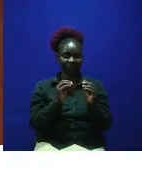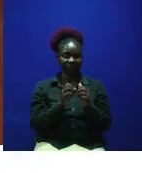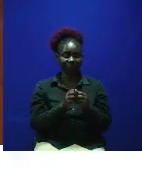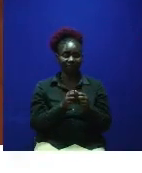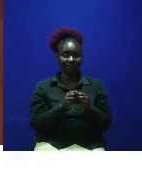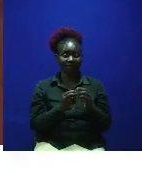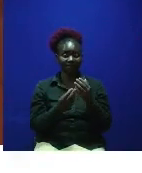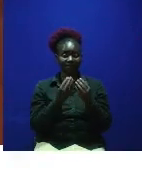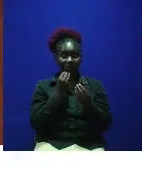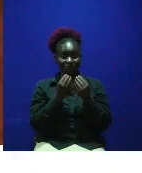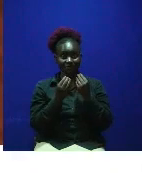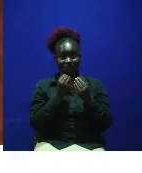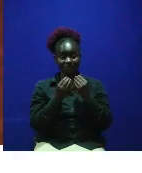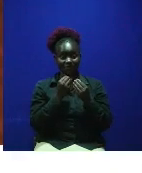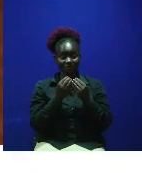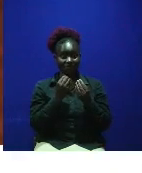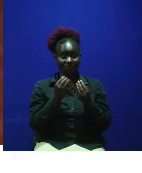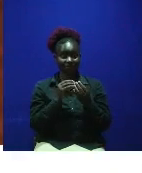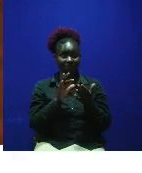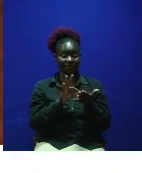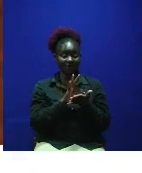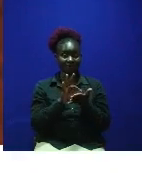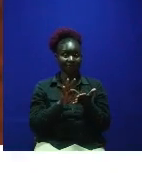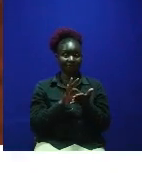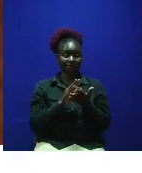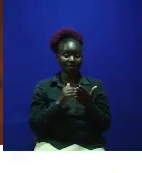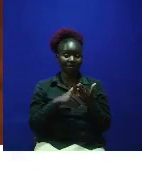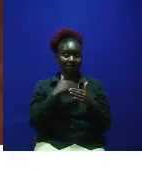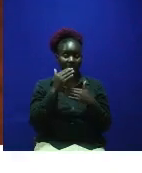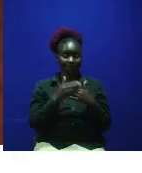ndagera tuamoire ndagera mune foundation ikomo sukia